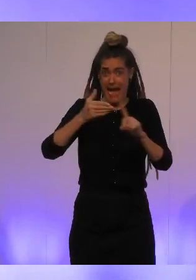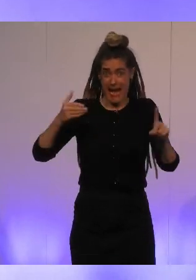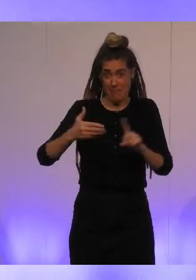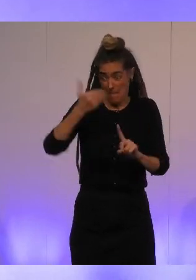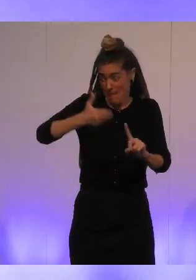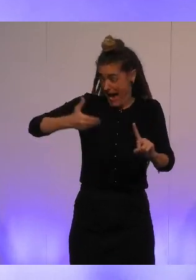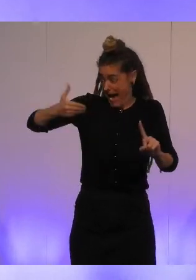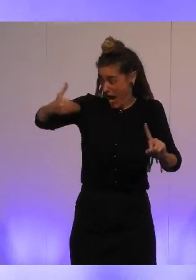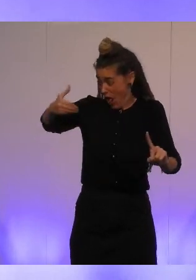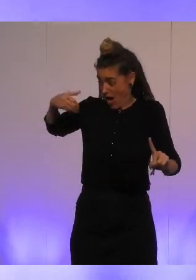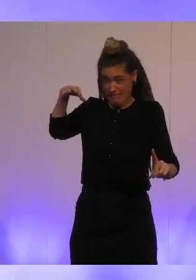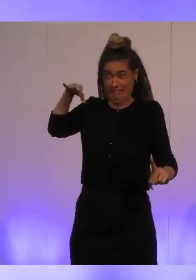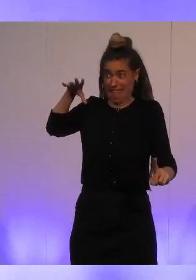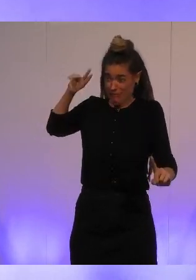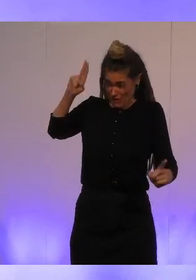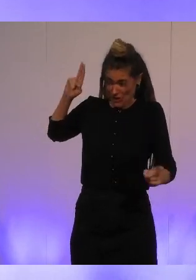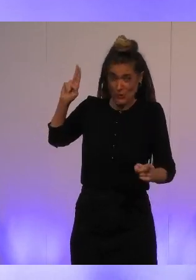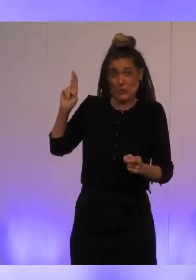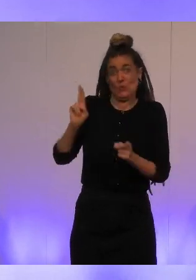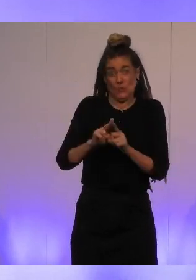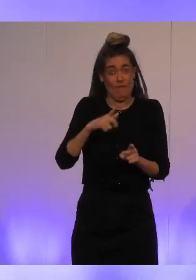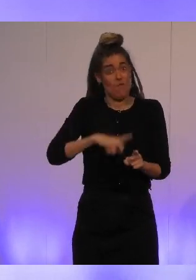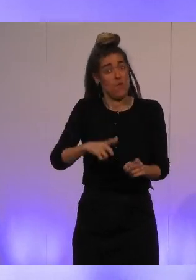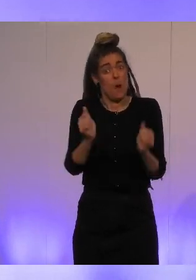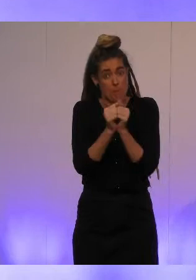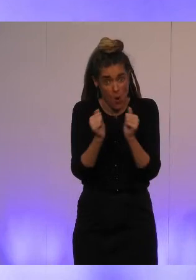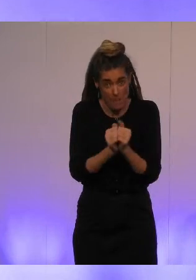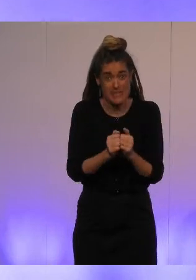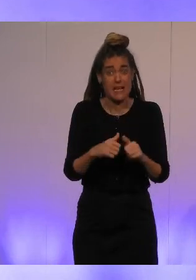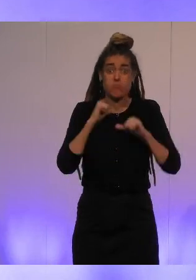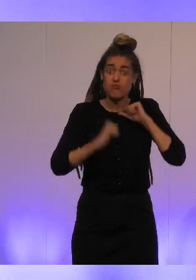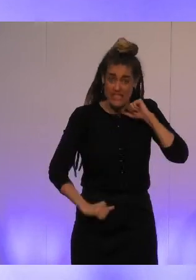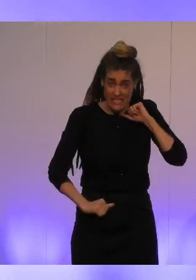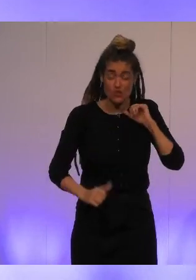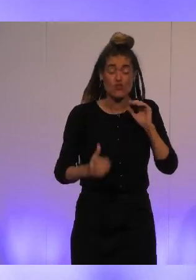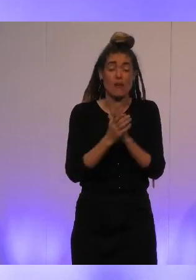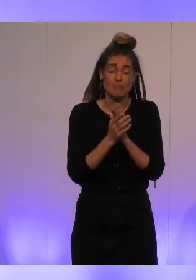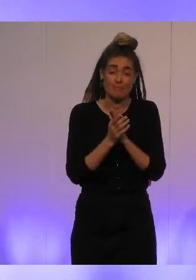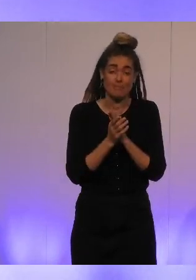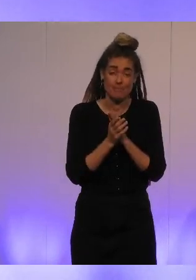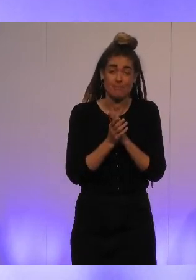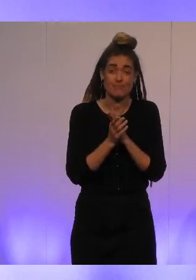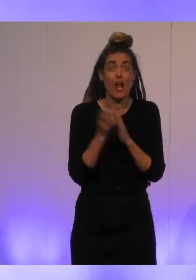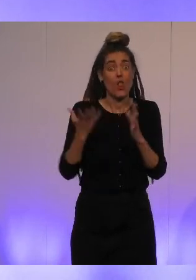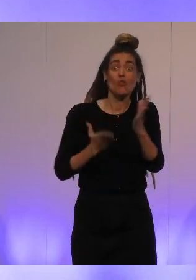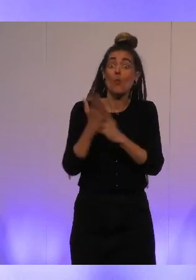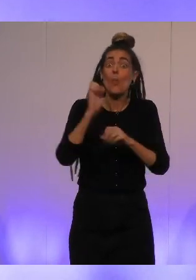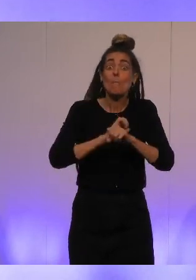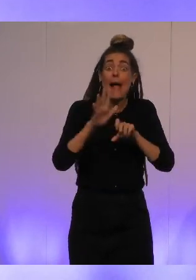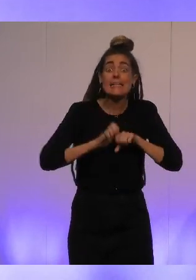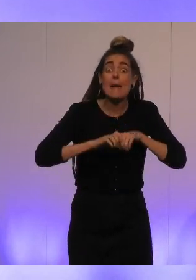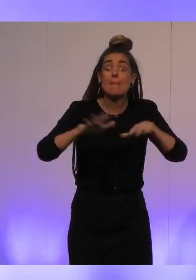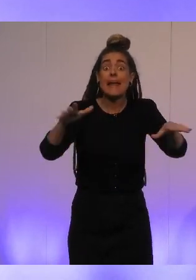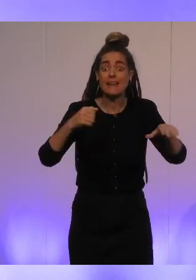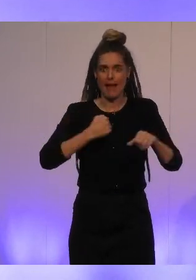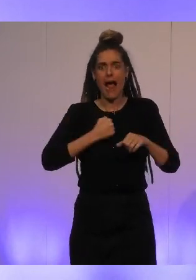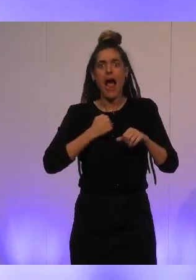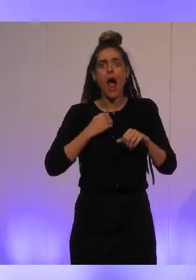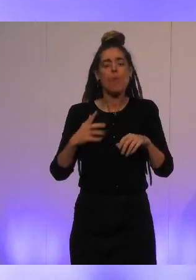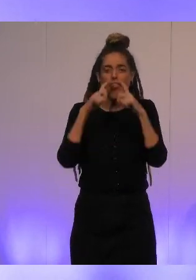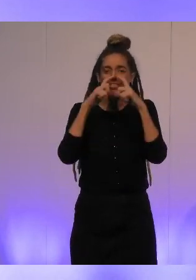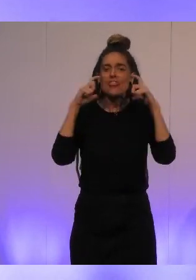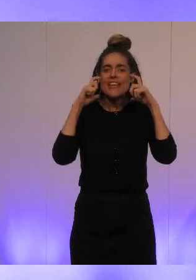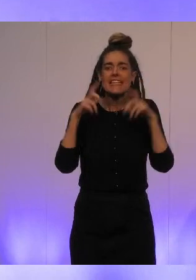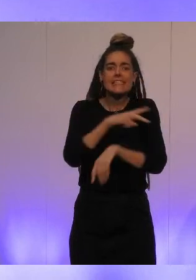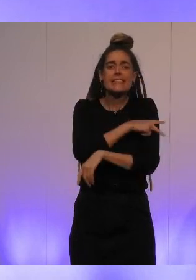for appointments and procedures. Throughout the pandemic, many of our theatre staff have been supporting the intensive care